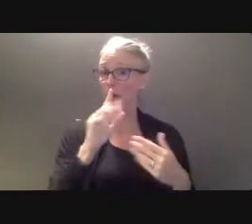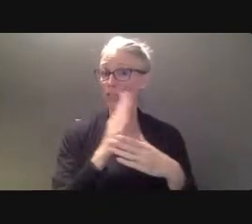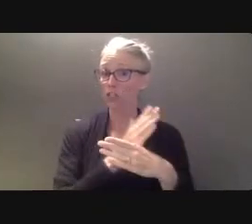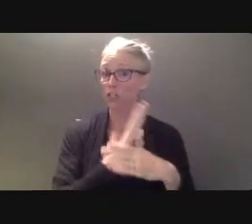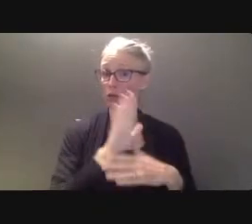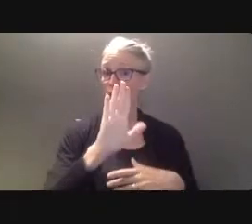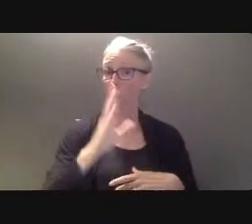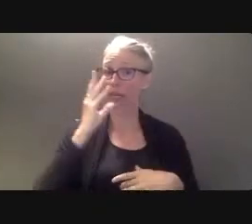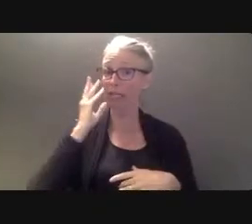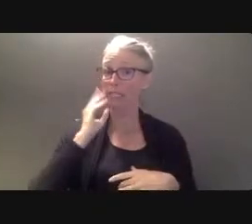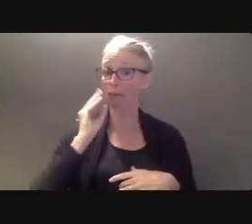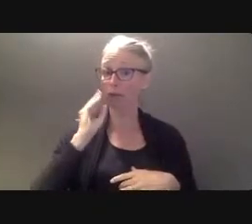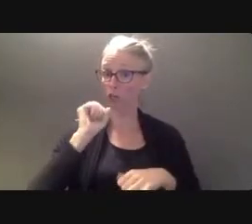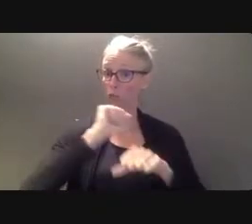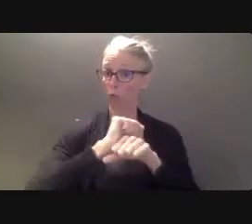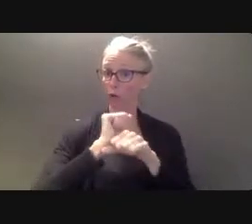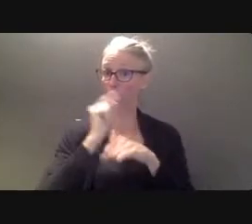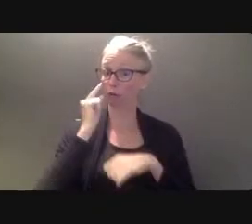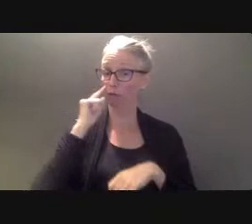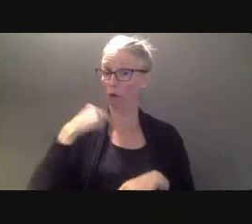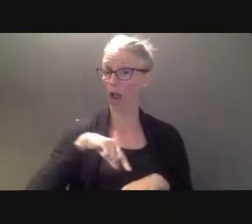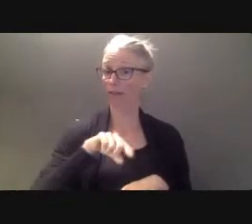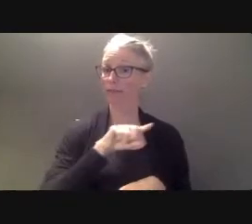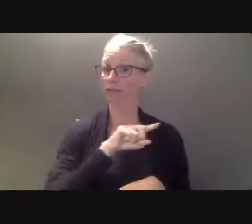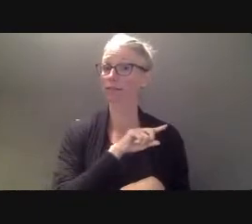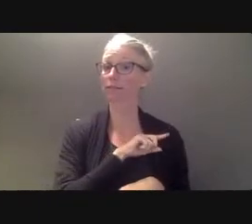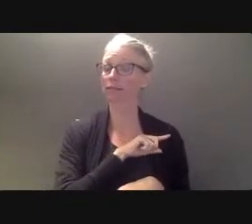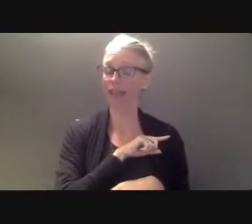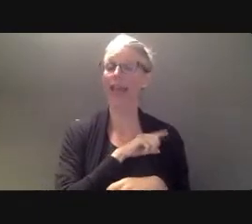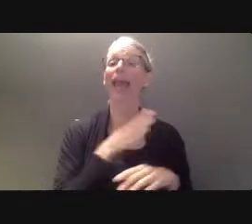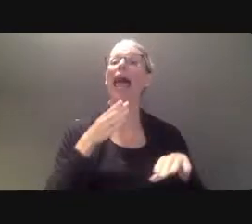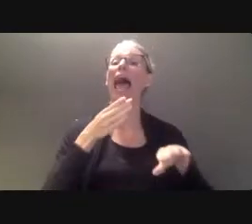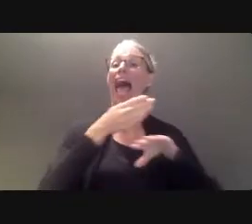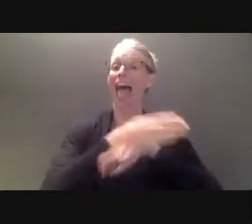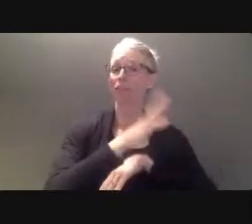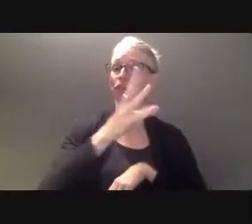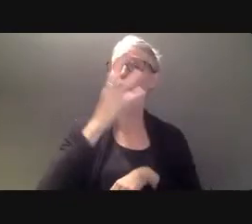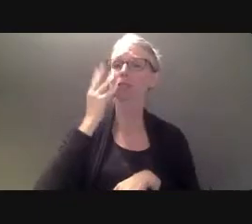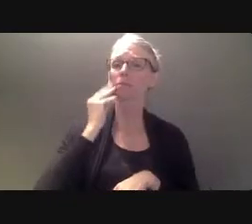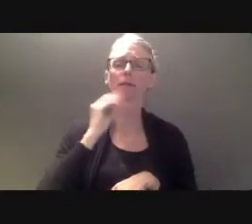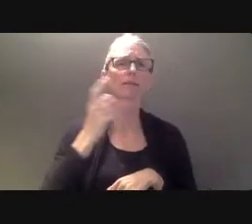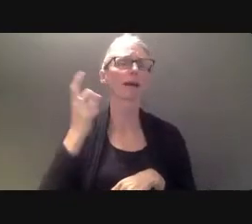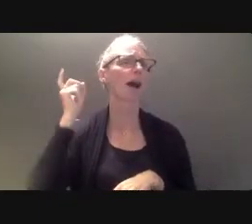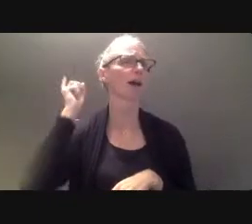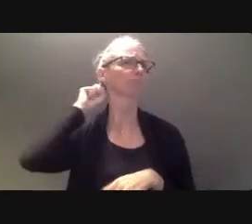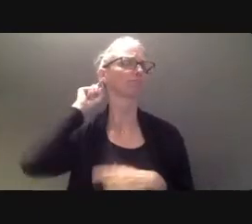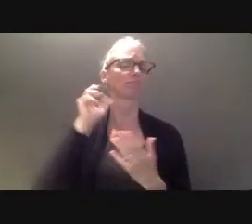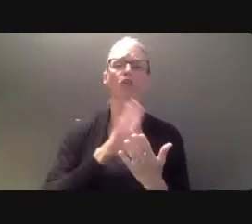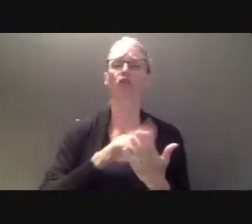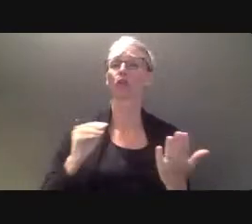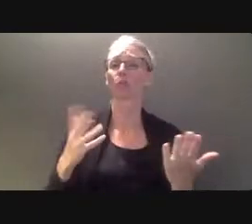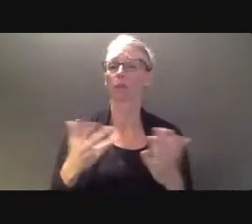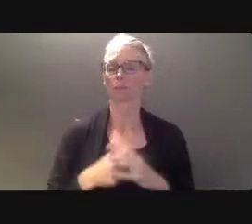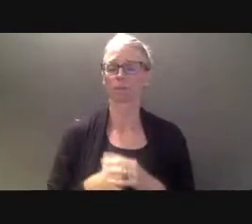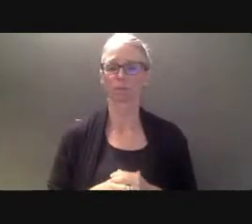work and kind of some of the insights that you came away with after mapping and using technology to do